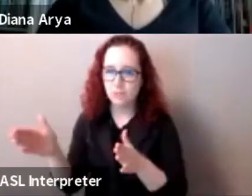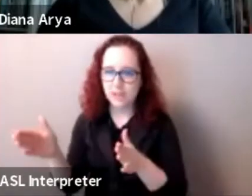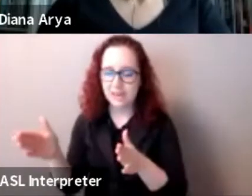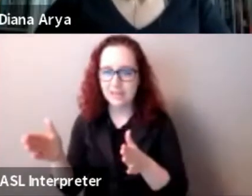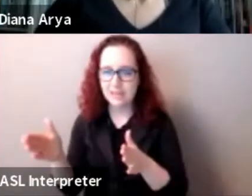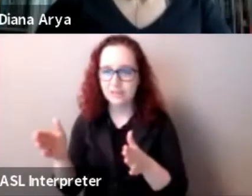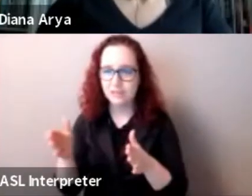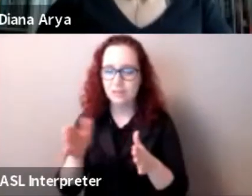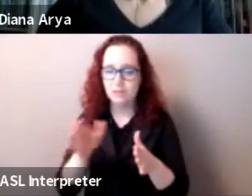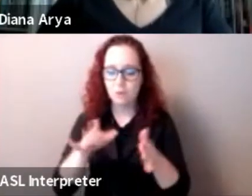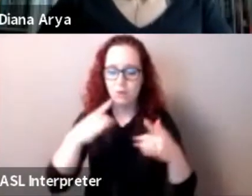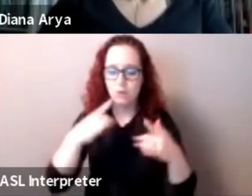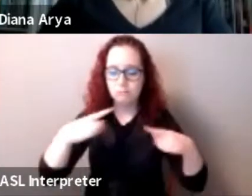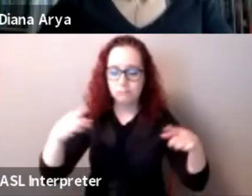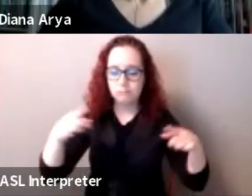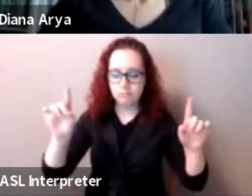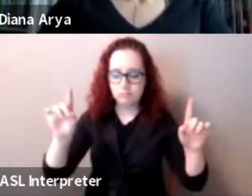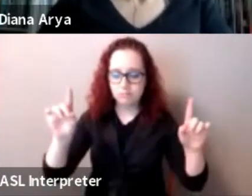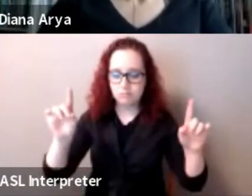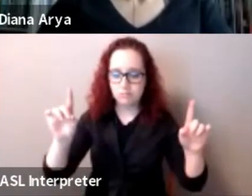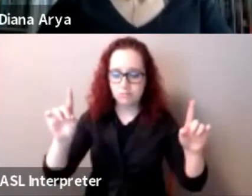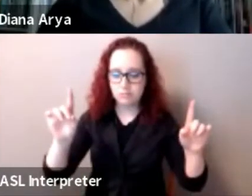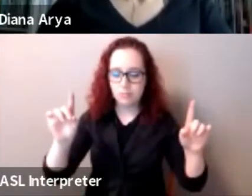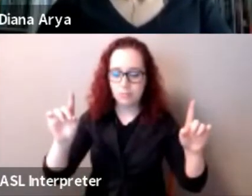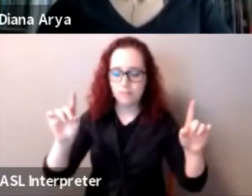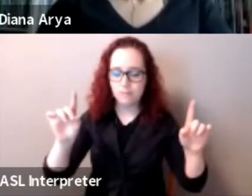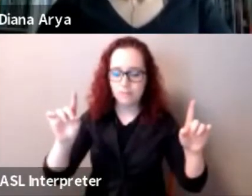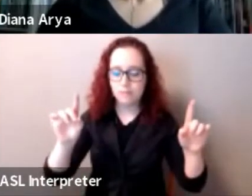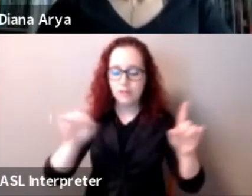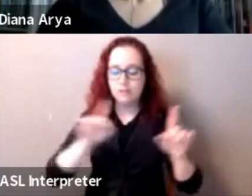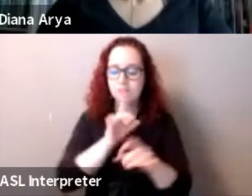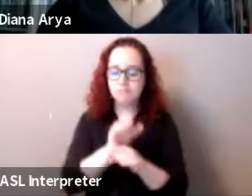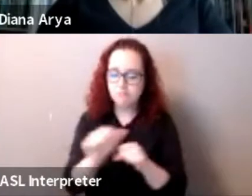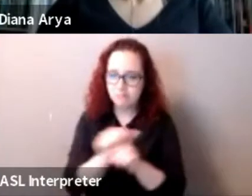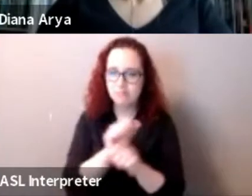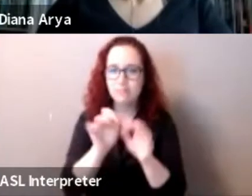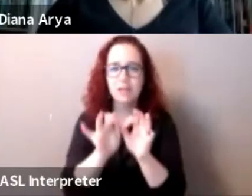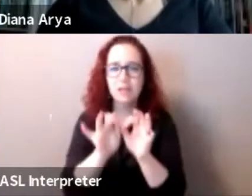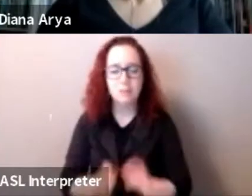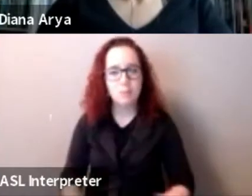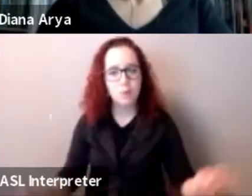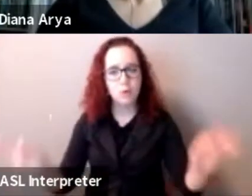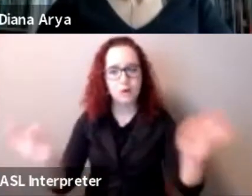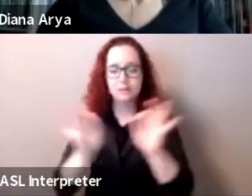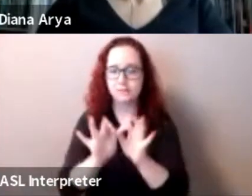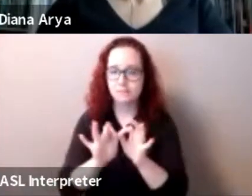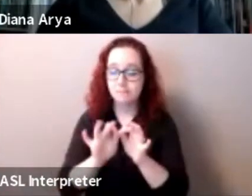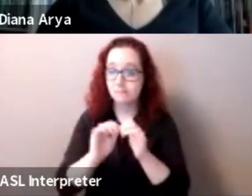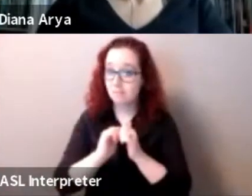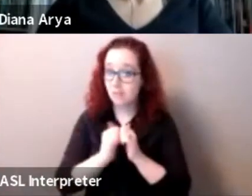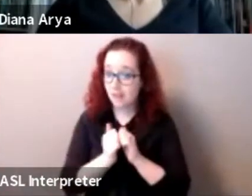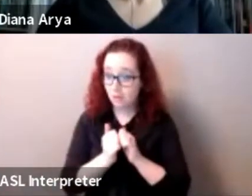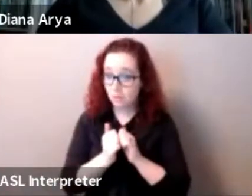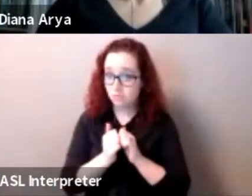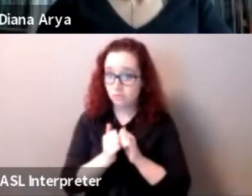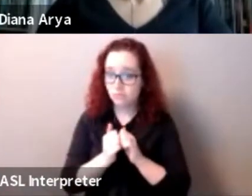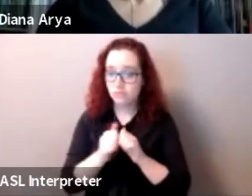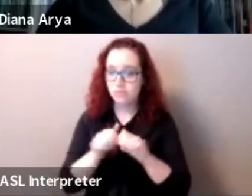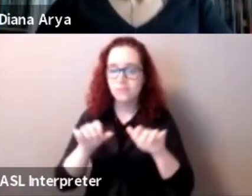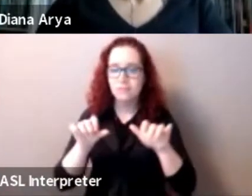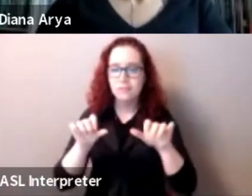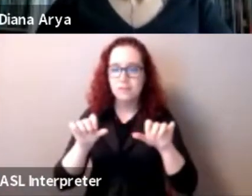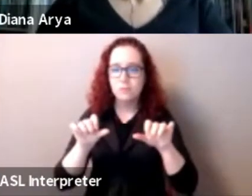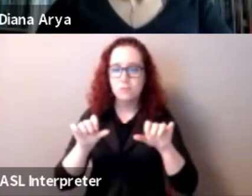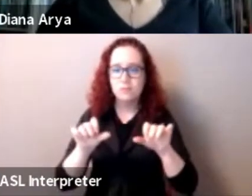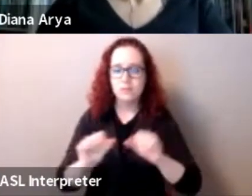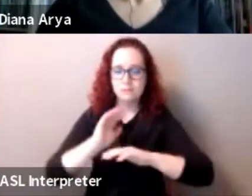this next year is very important. And the only way you can do it is through building a very good